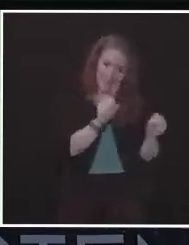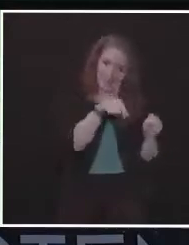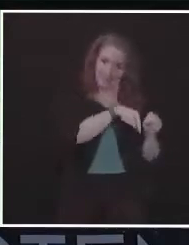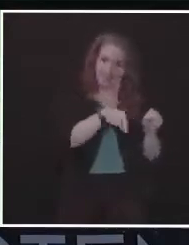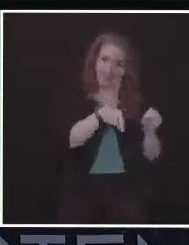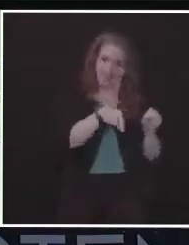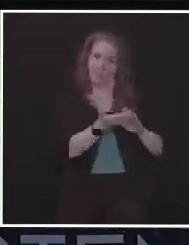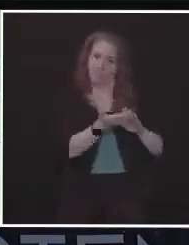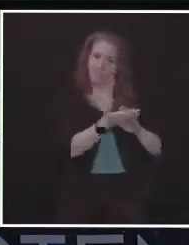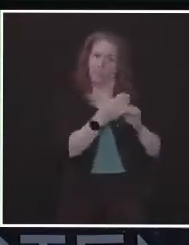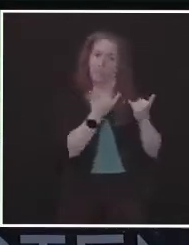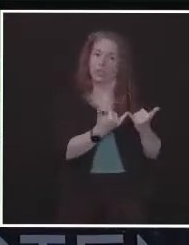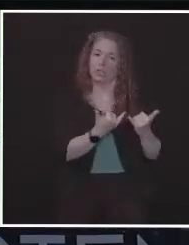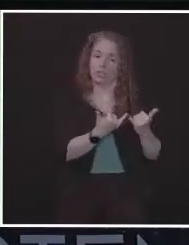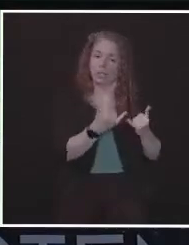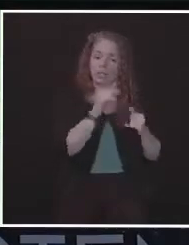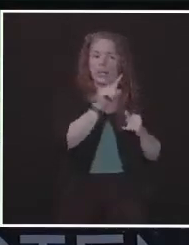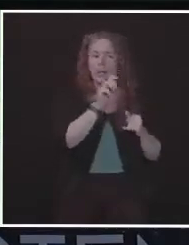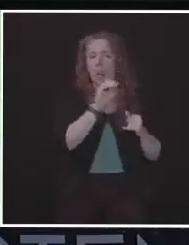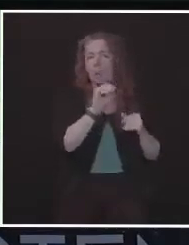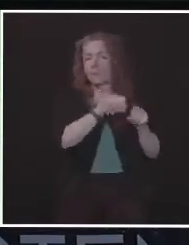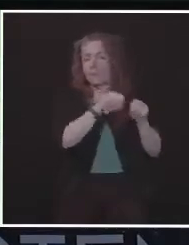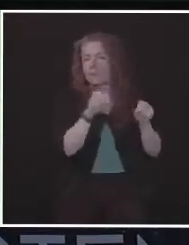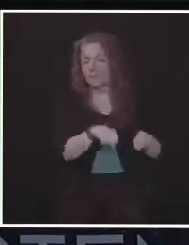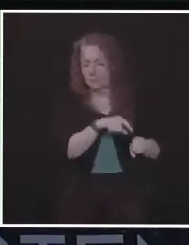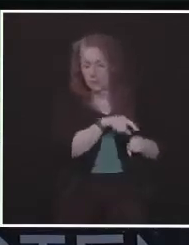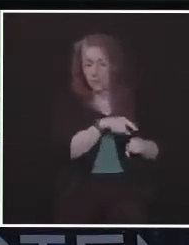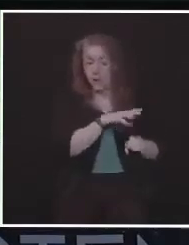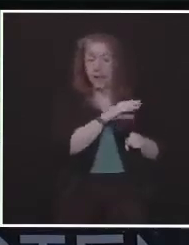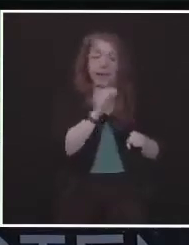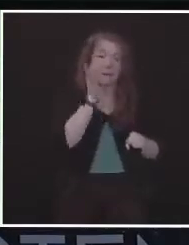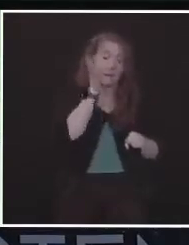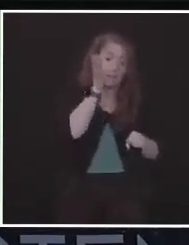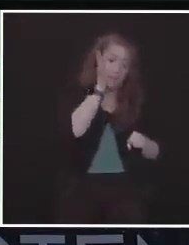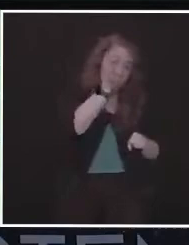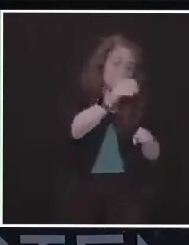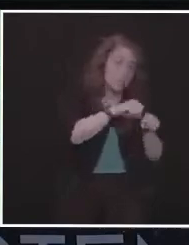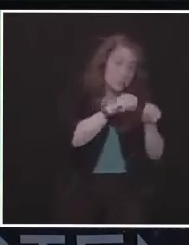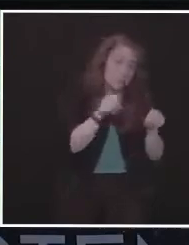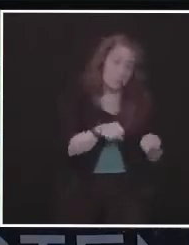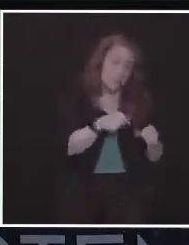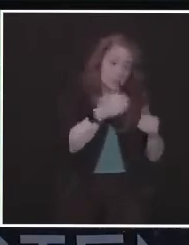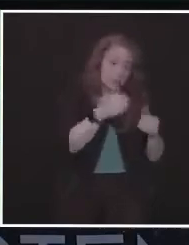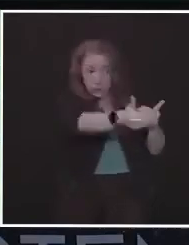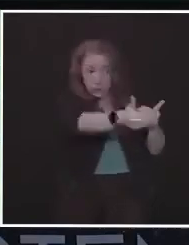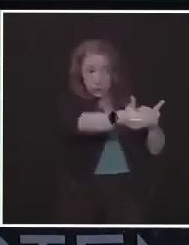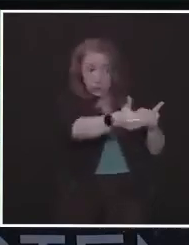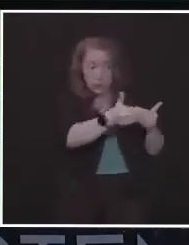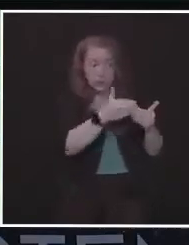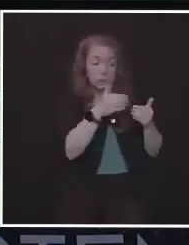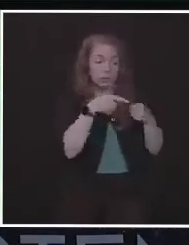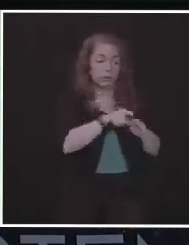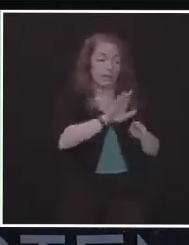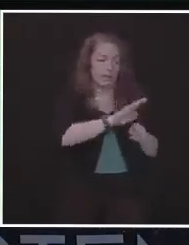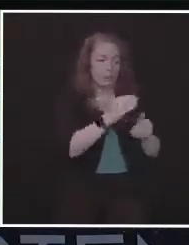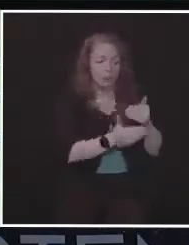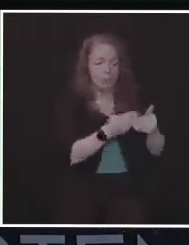systems and future systems as they complete developmental test and